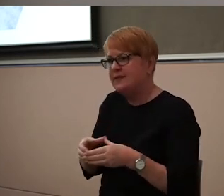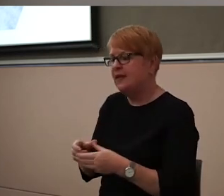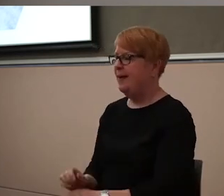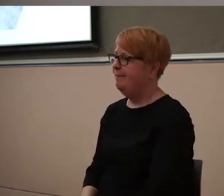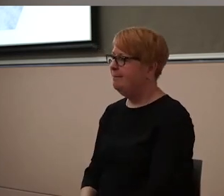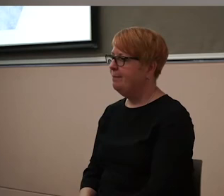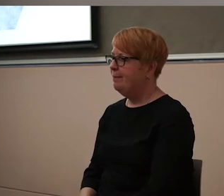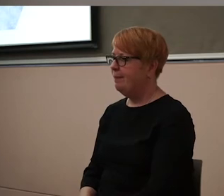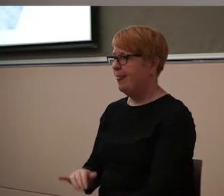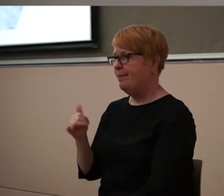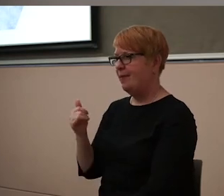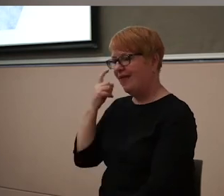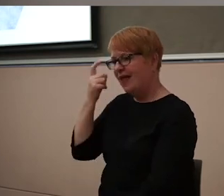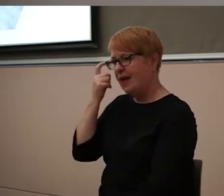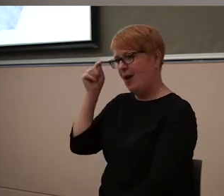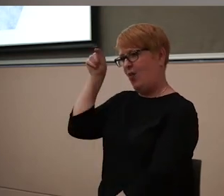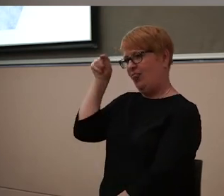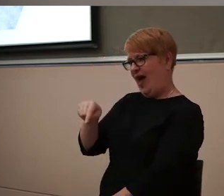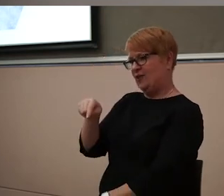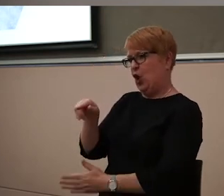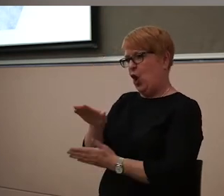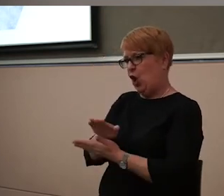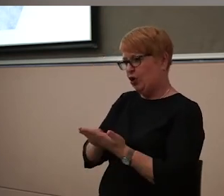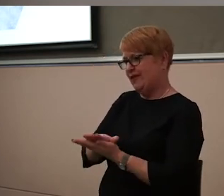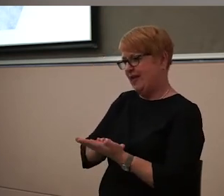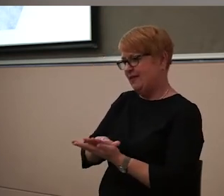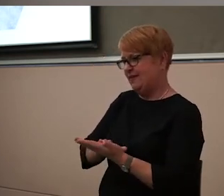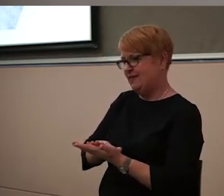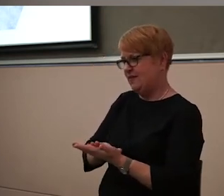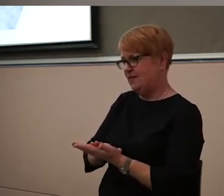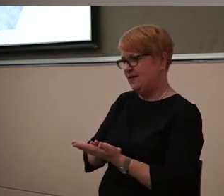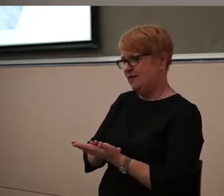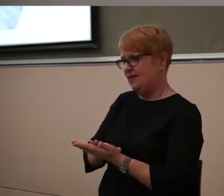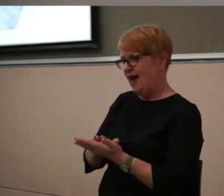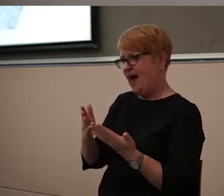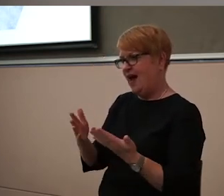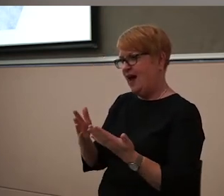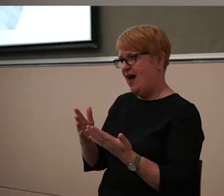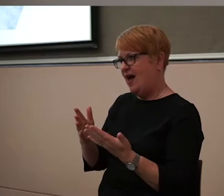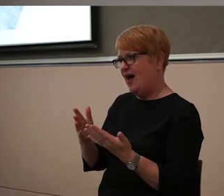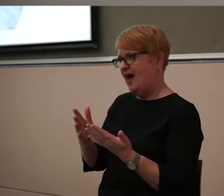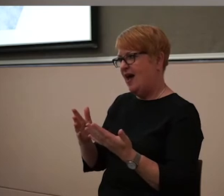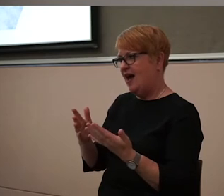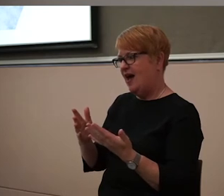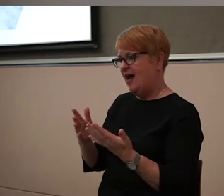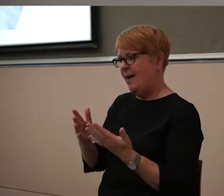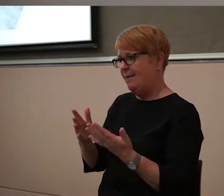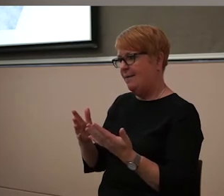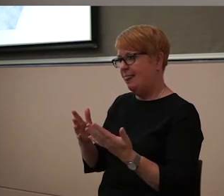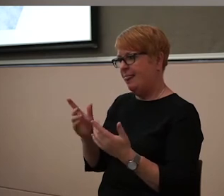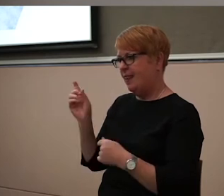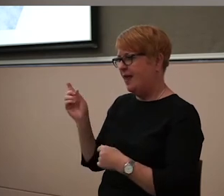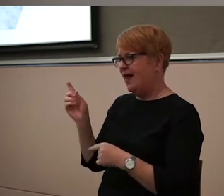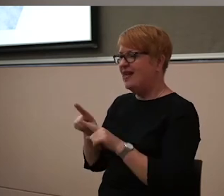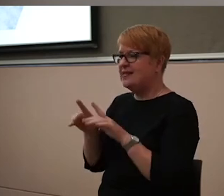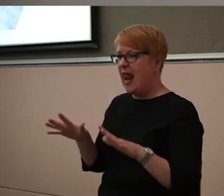parents. And I'm starting to get an okay relationship with Simon, but, you know, I'm